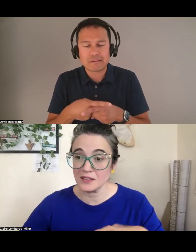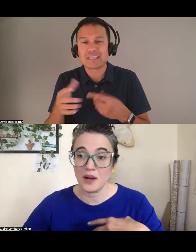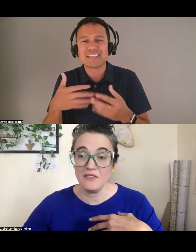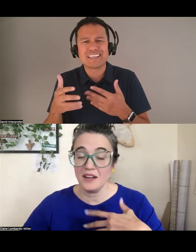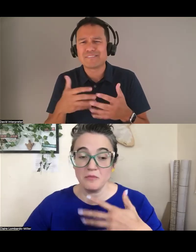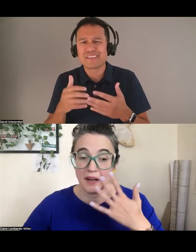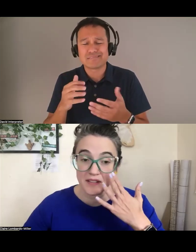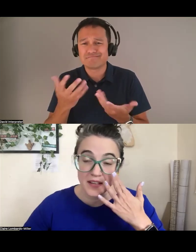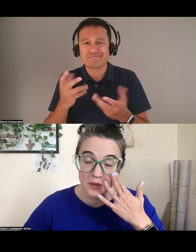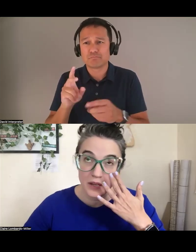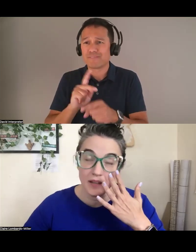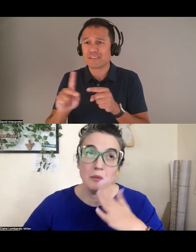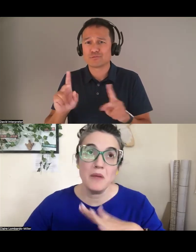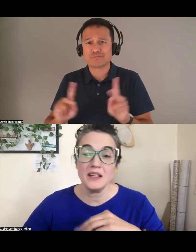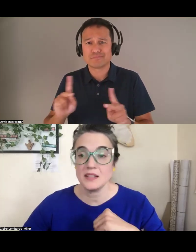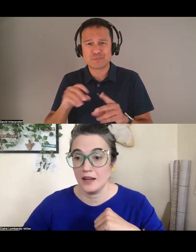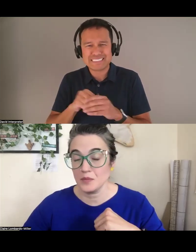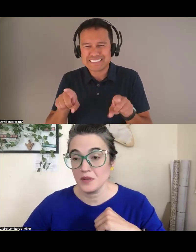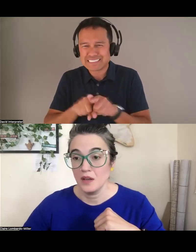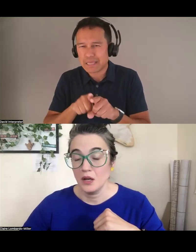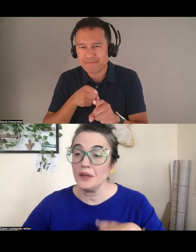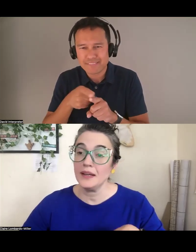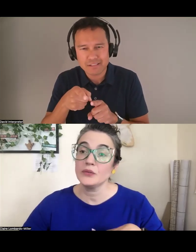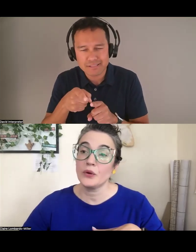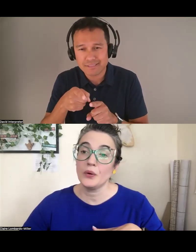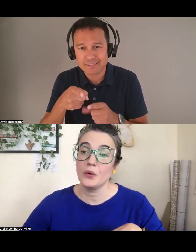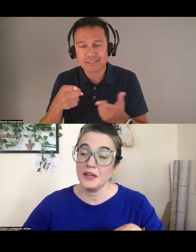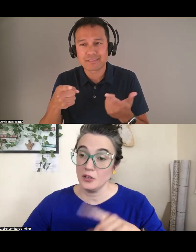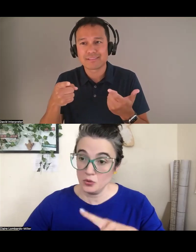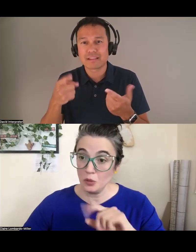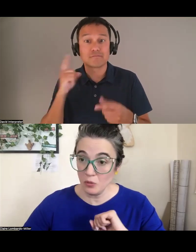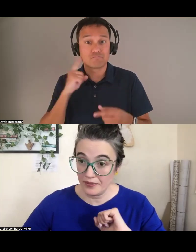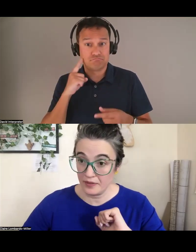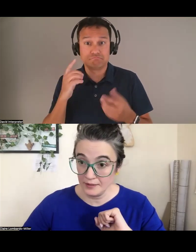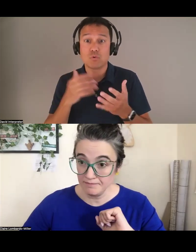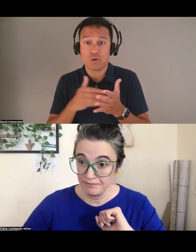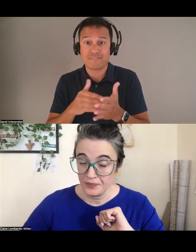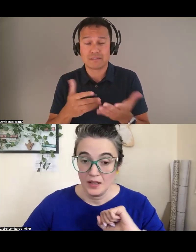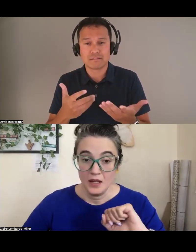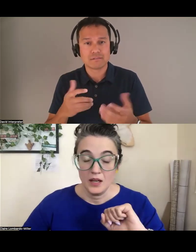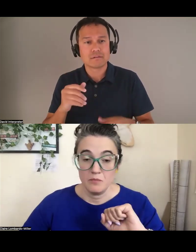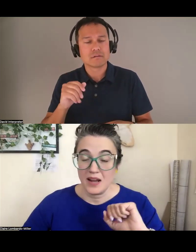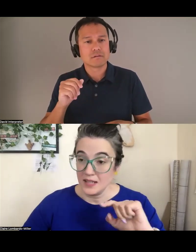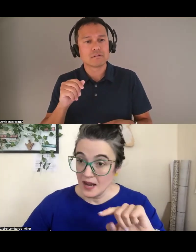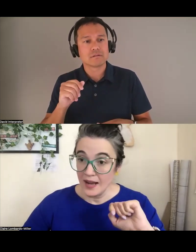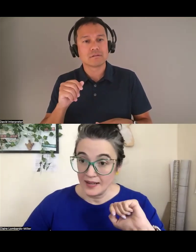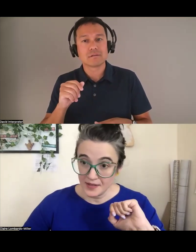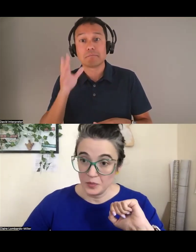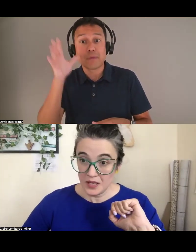field. So I've had a parent say to me many times, okay, so Claire, you told me one thing,